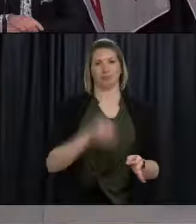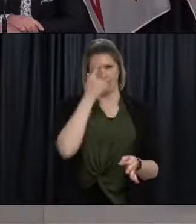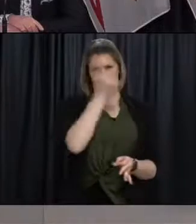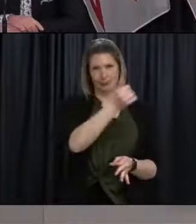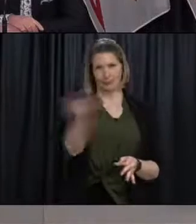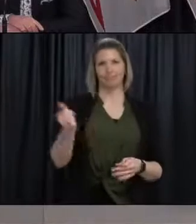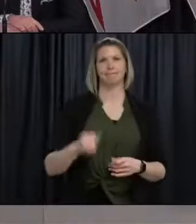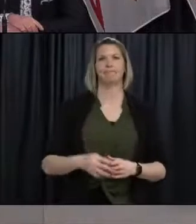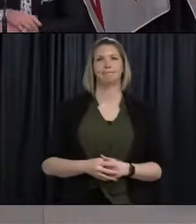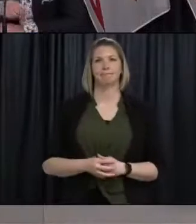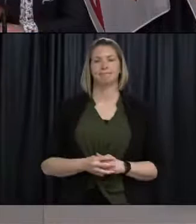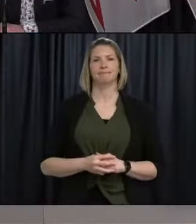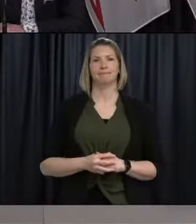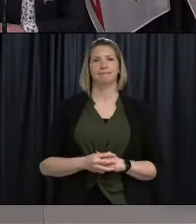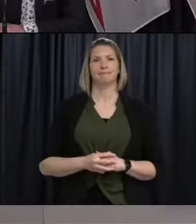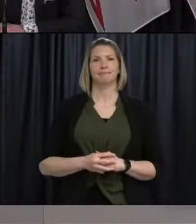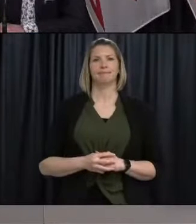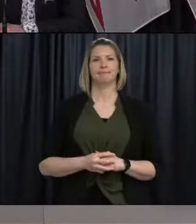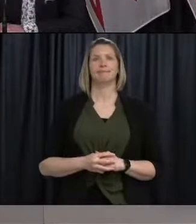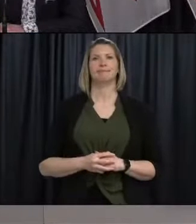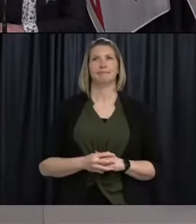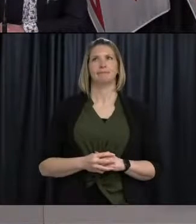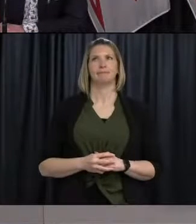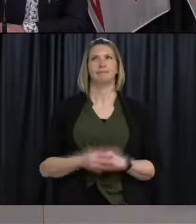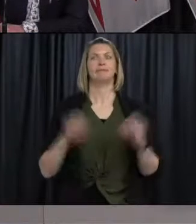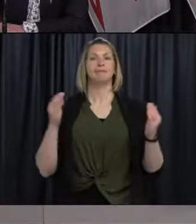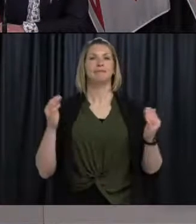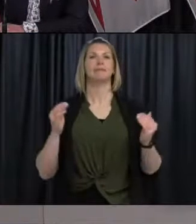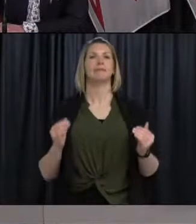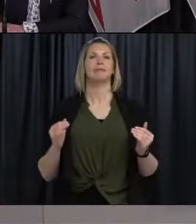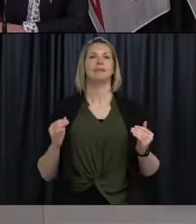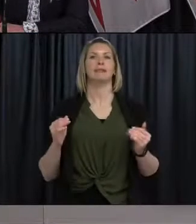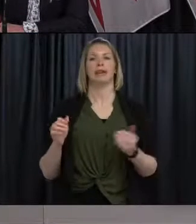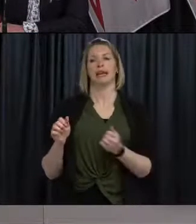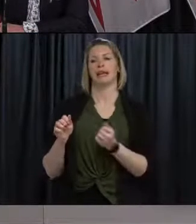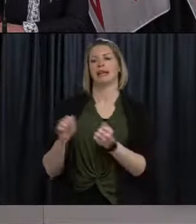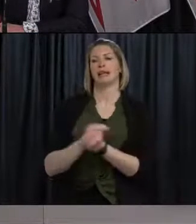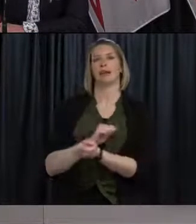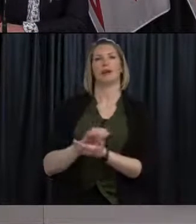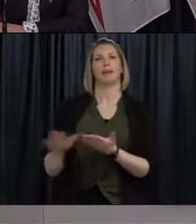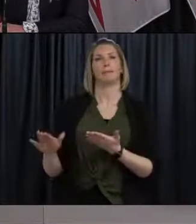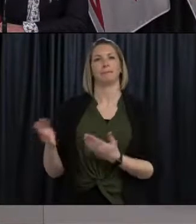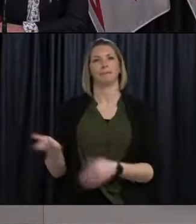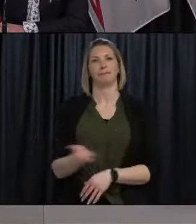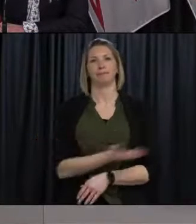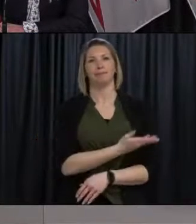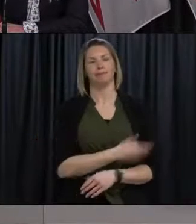Thank you. Our next questions are from Peter Jackson with The Telegram.